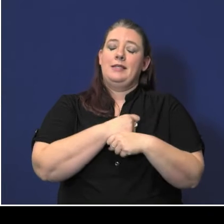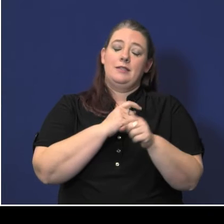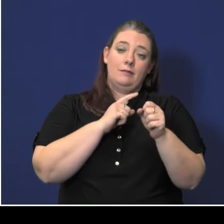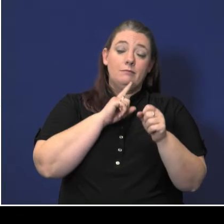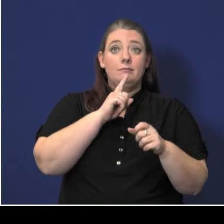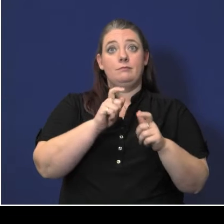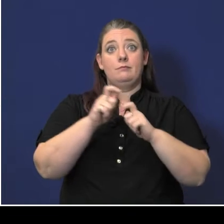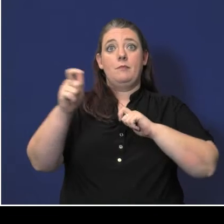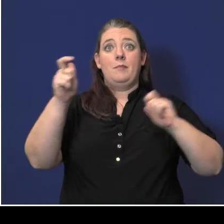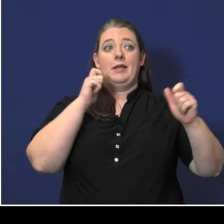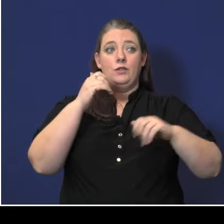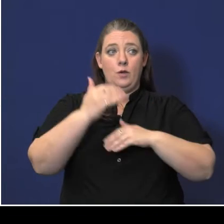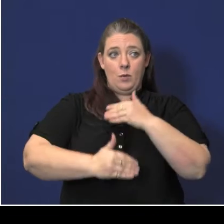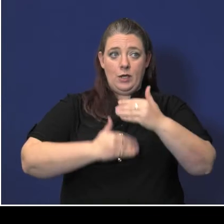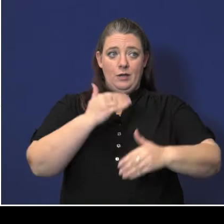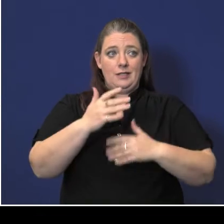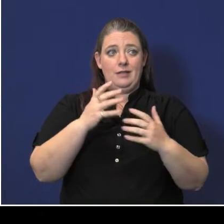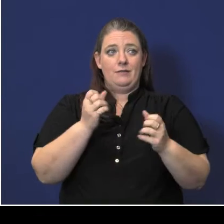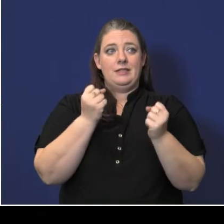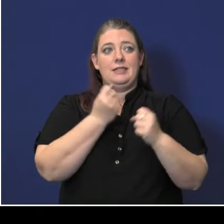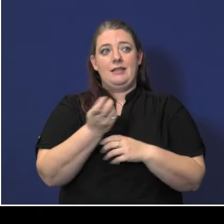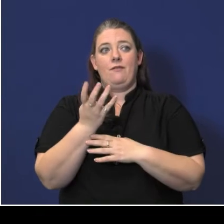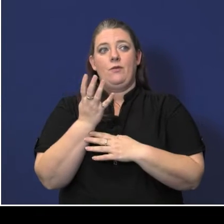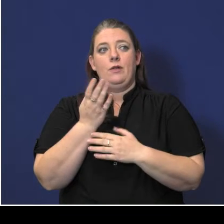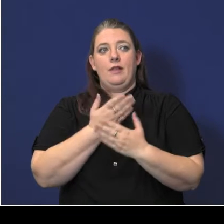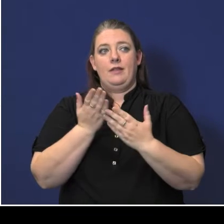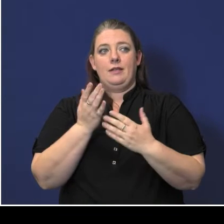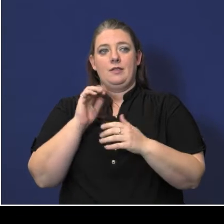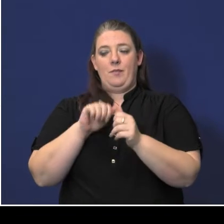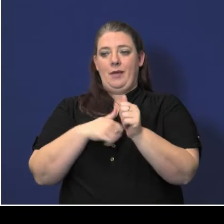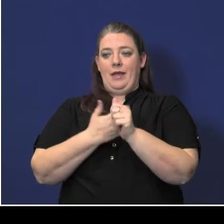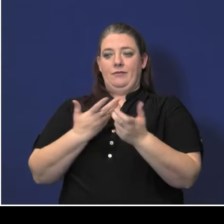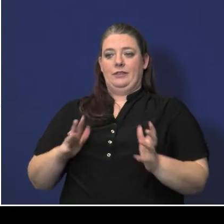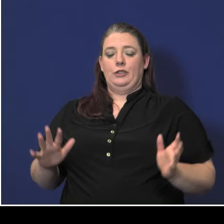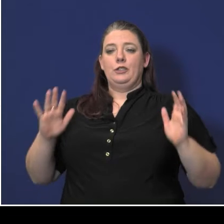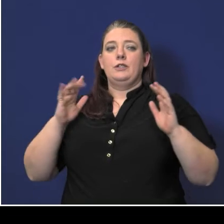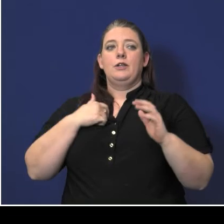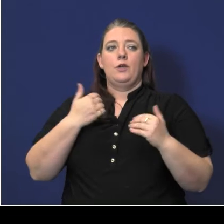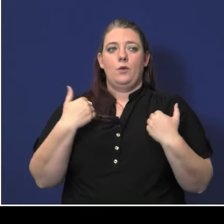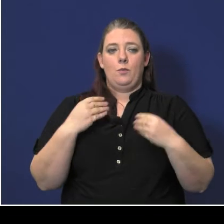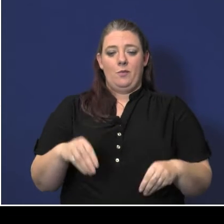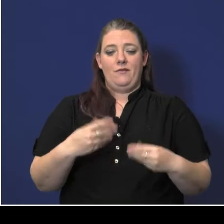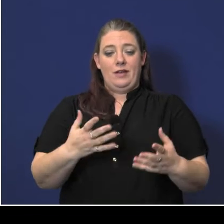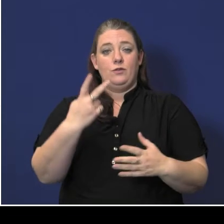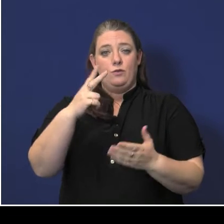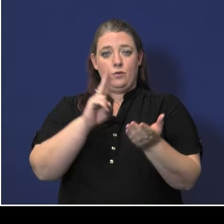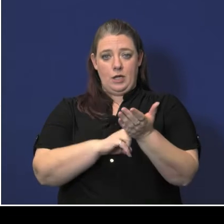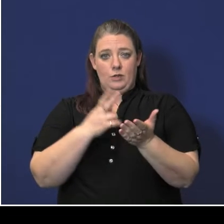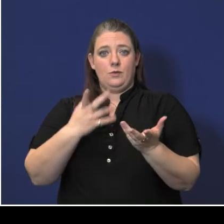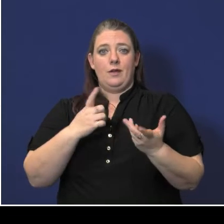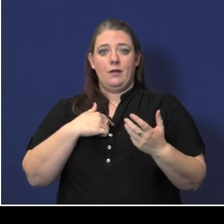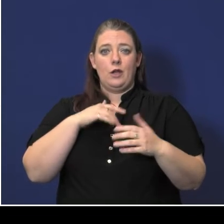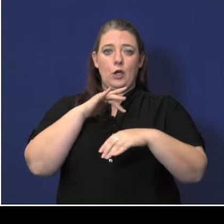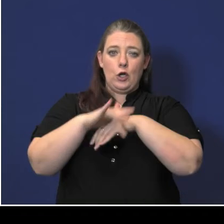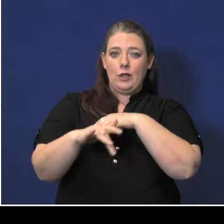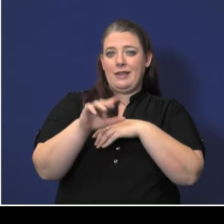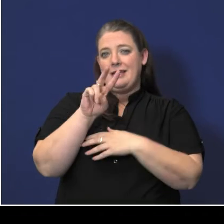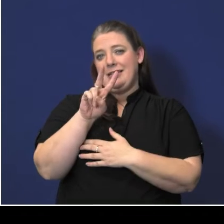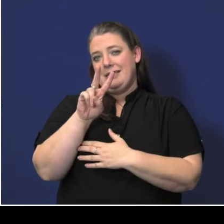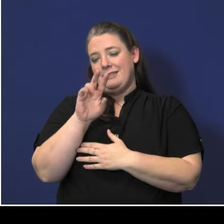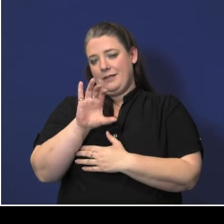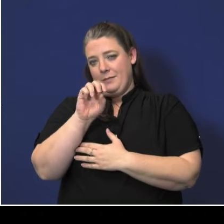couple of milestones already behind us. You guys approved 2 contracts, which allowed us to go out on site and do early civil work. That was the